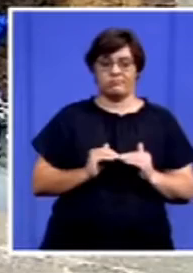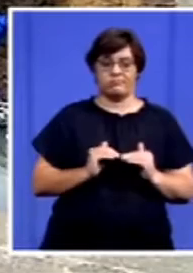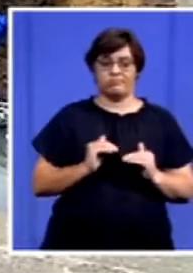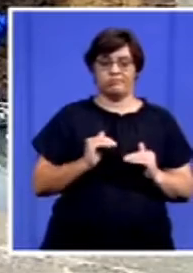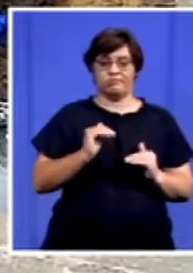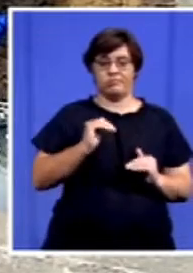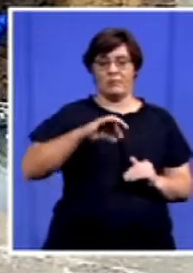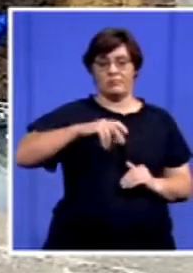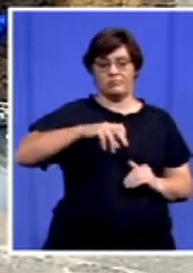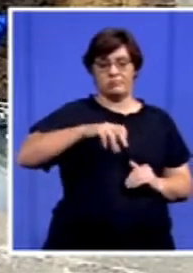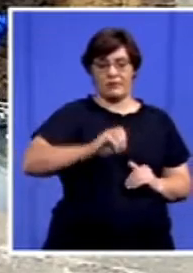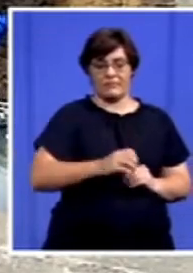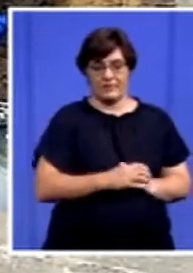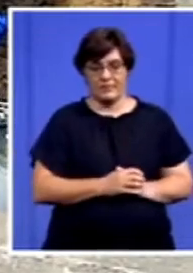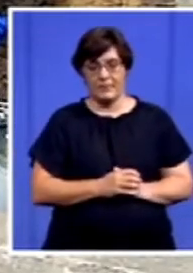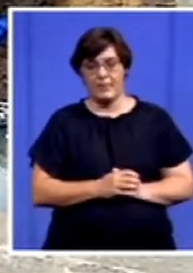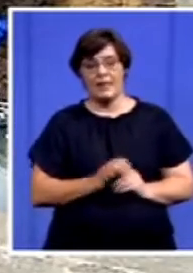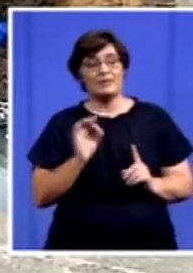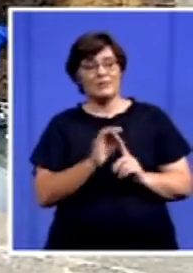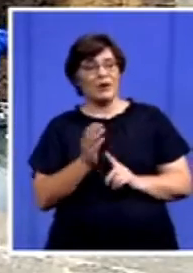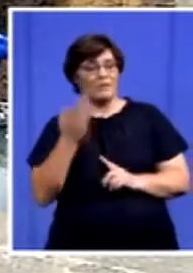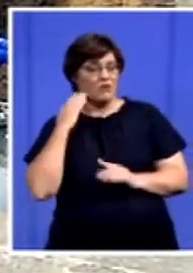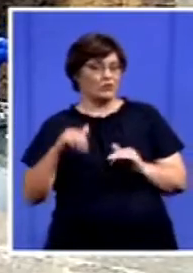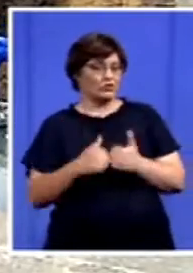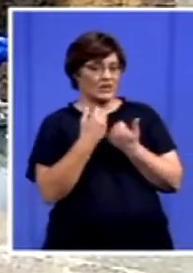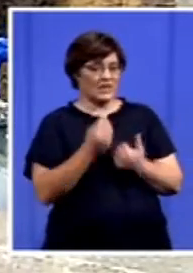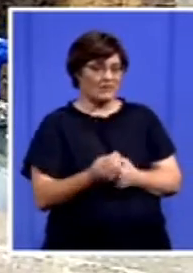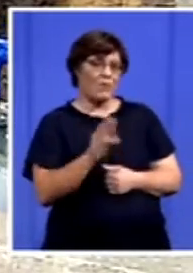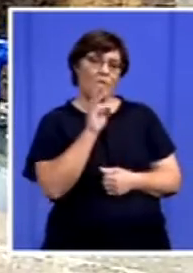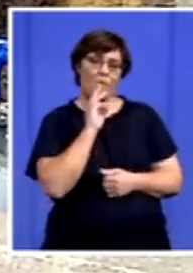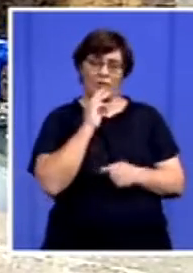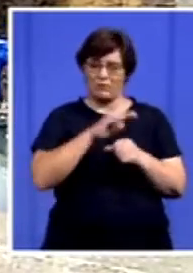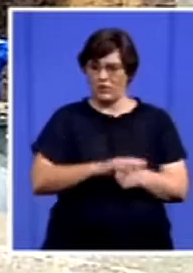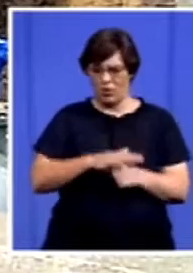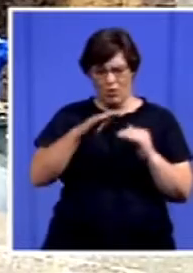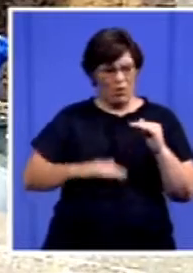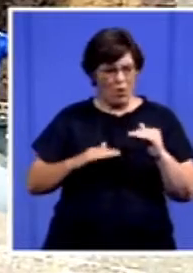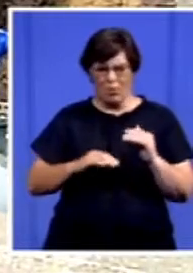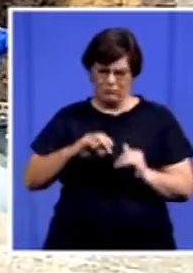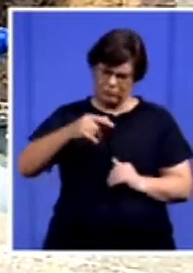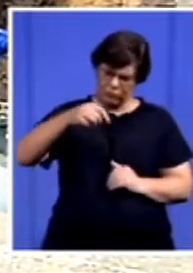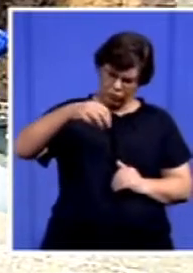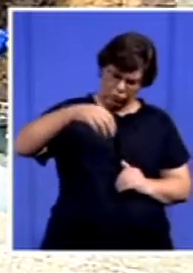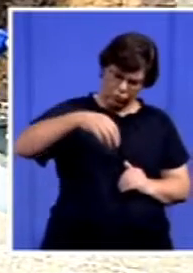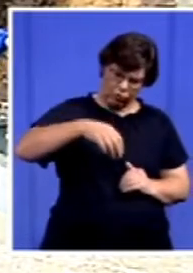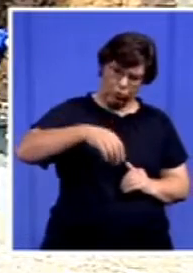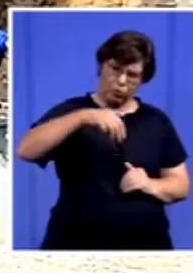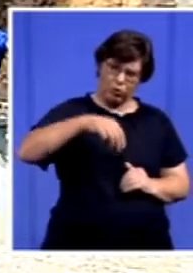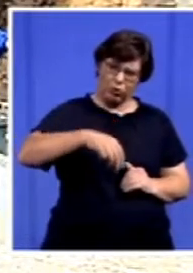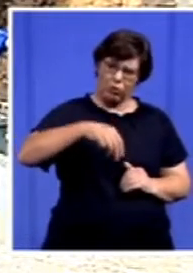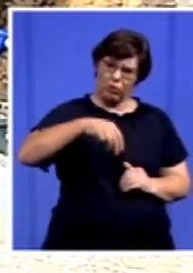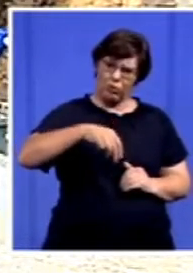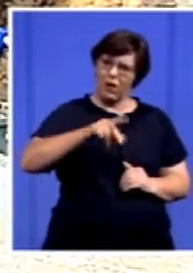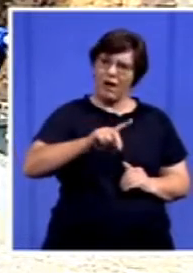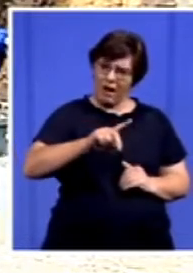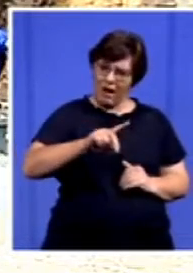there might have been challenges in terms of water pressure in those particular taps. So it certainly looks like some good news at